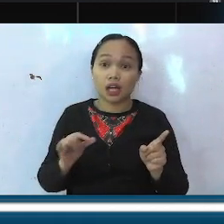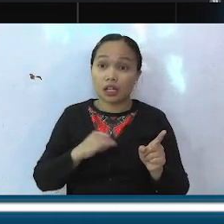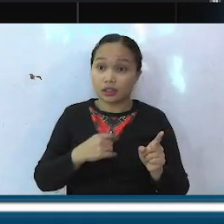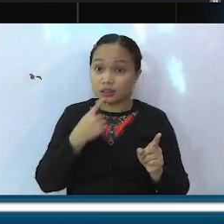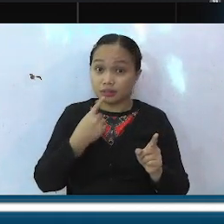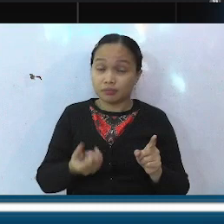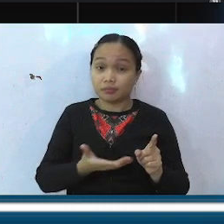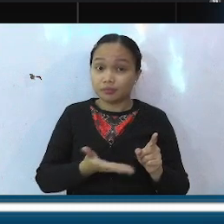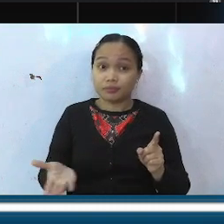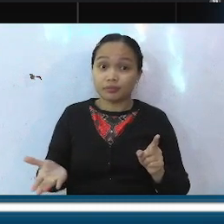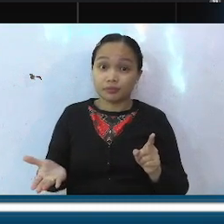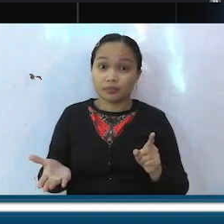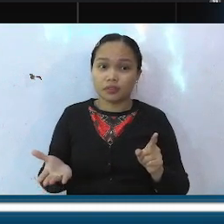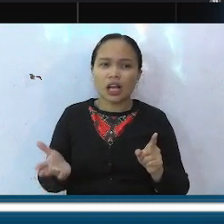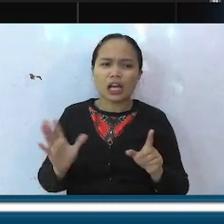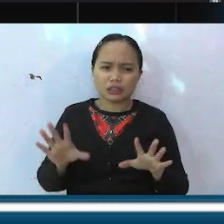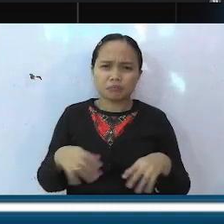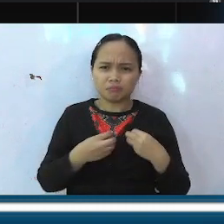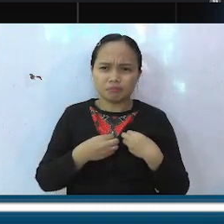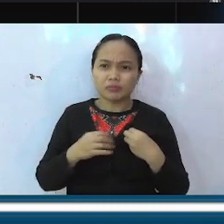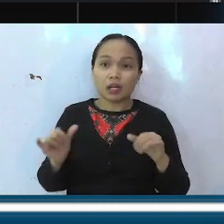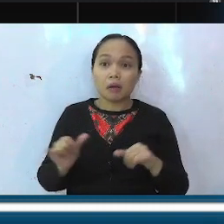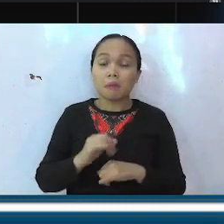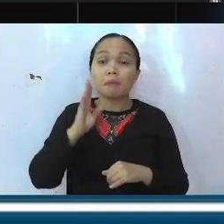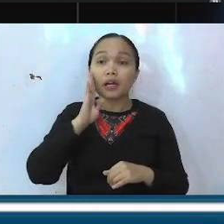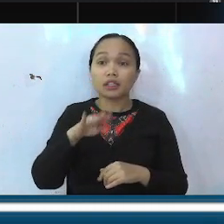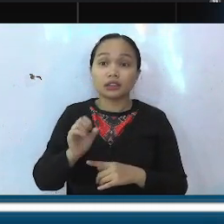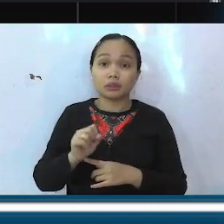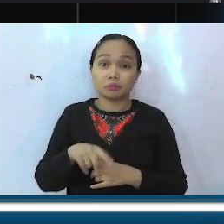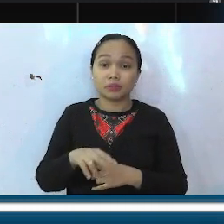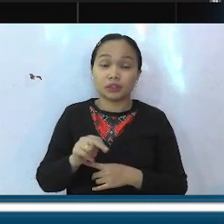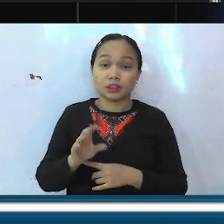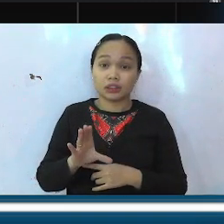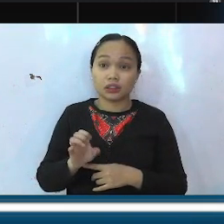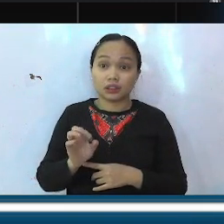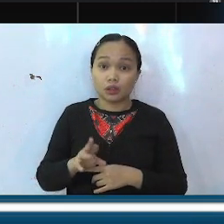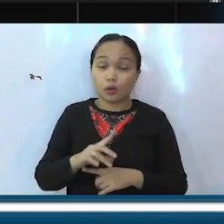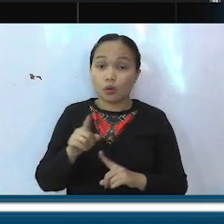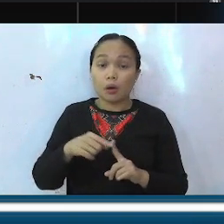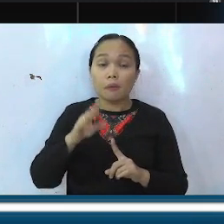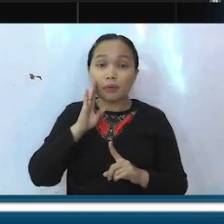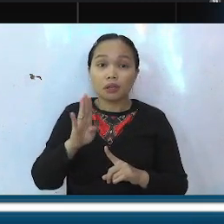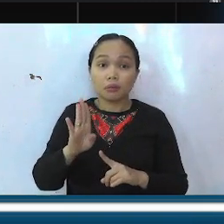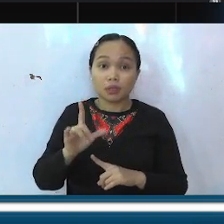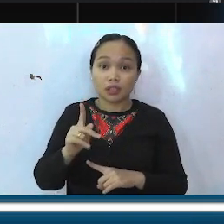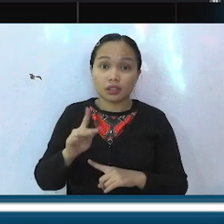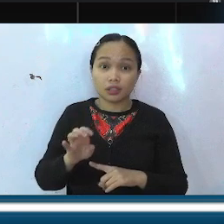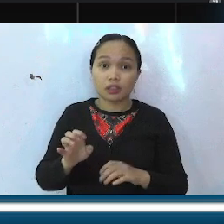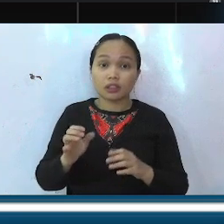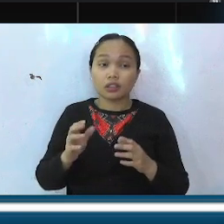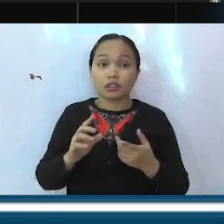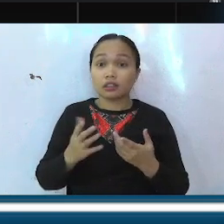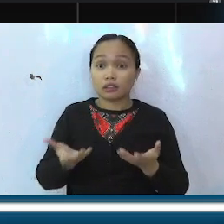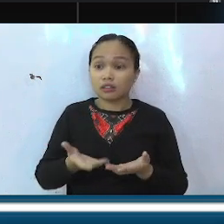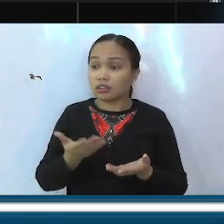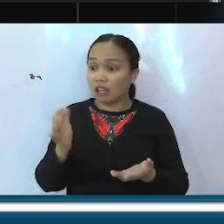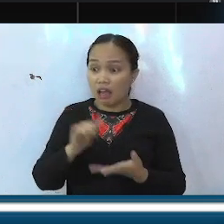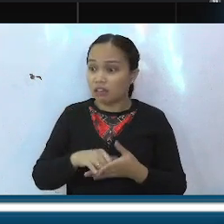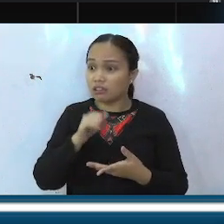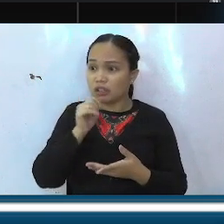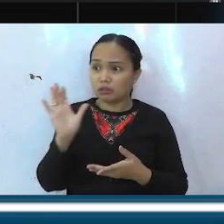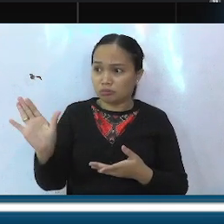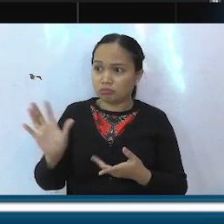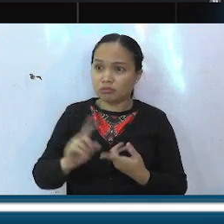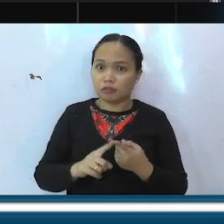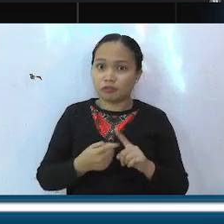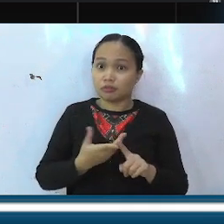people, tanggapin nyo, like what Brother Spencer did when Brother Blake here is telling him, that's not your friends anymore.